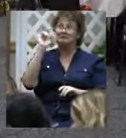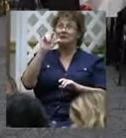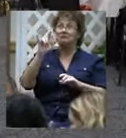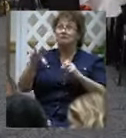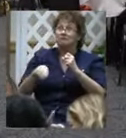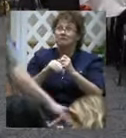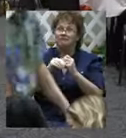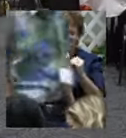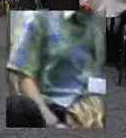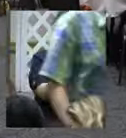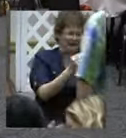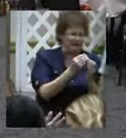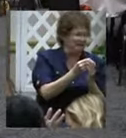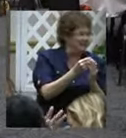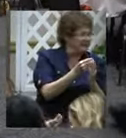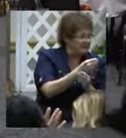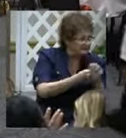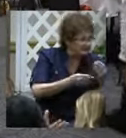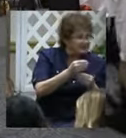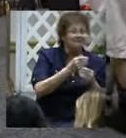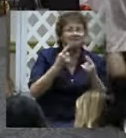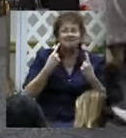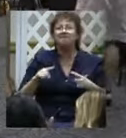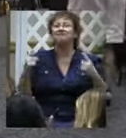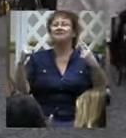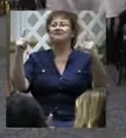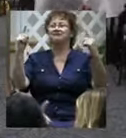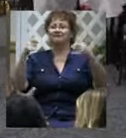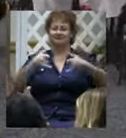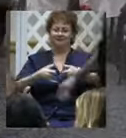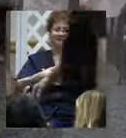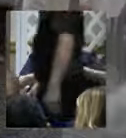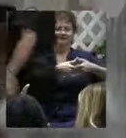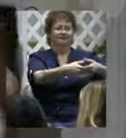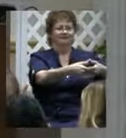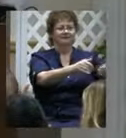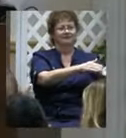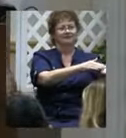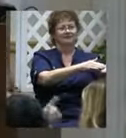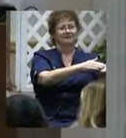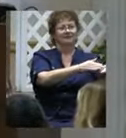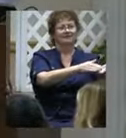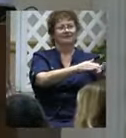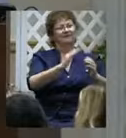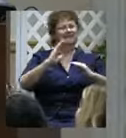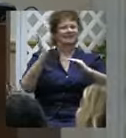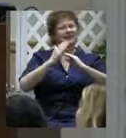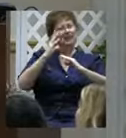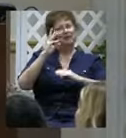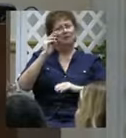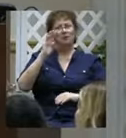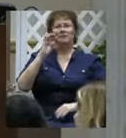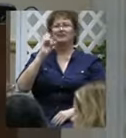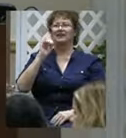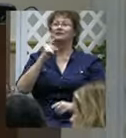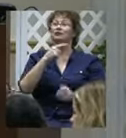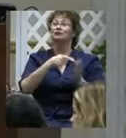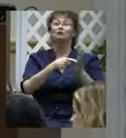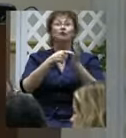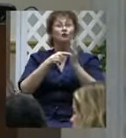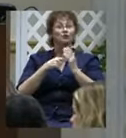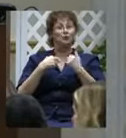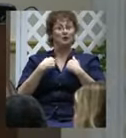limited resources, but yet you still got the award for the top website. So, to me, that demonstrates